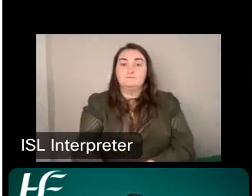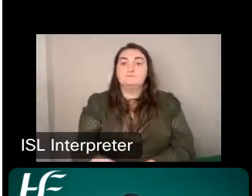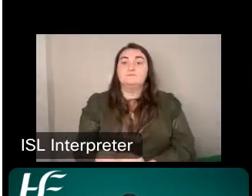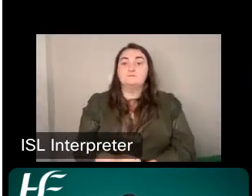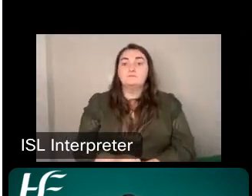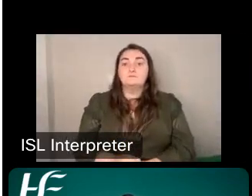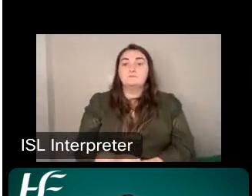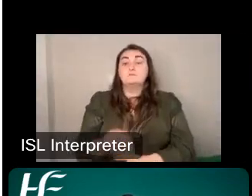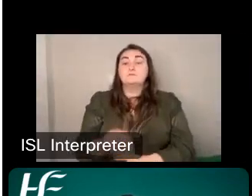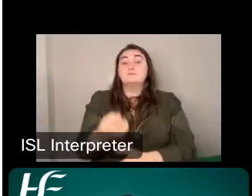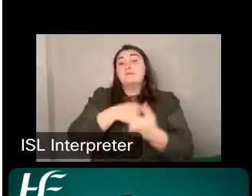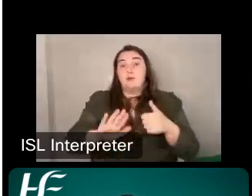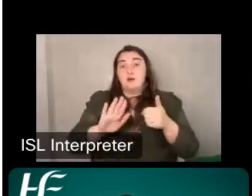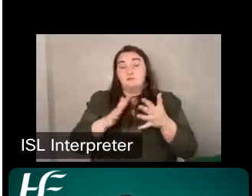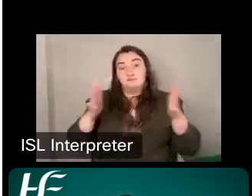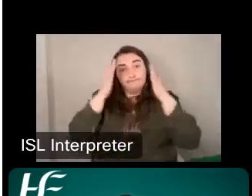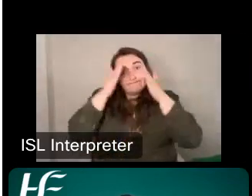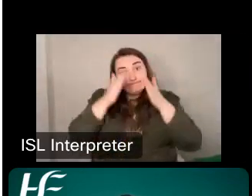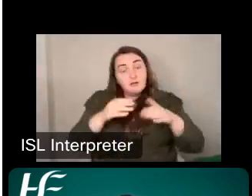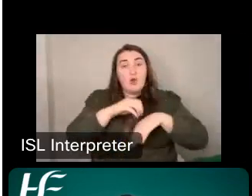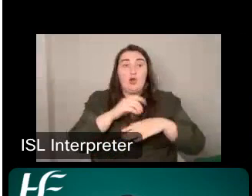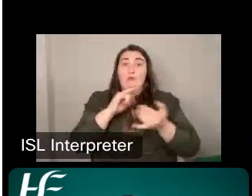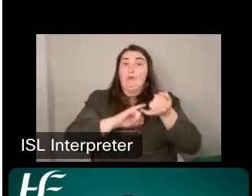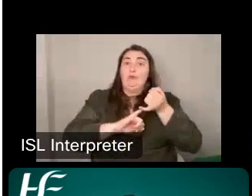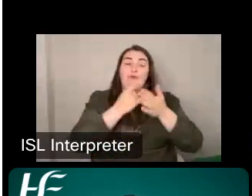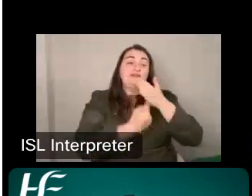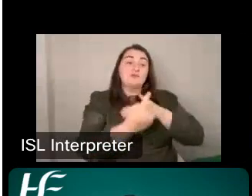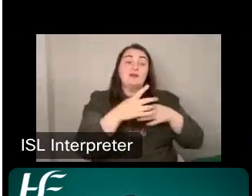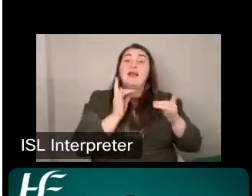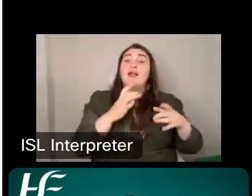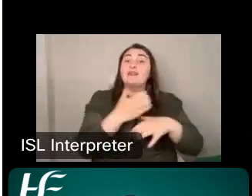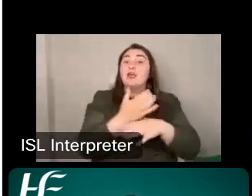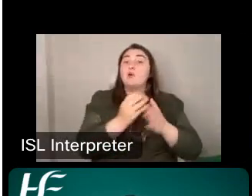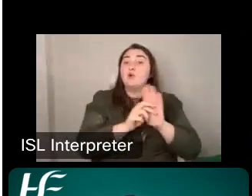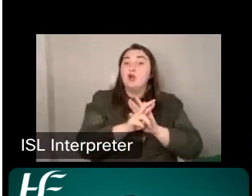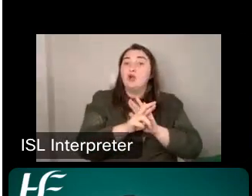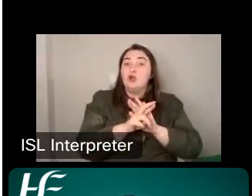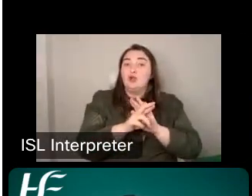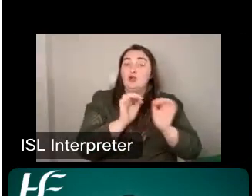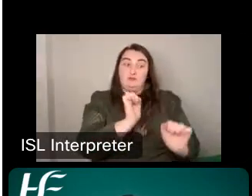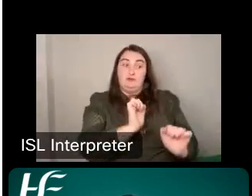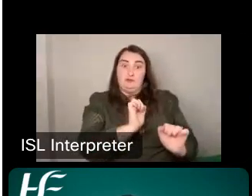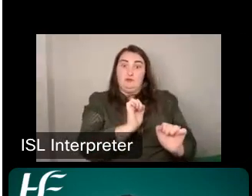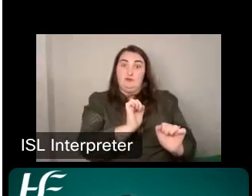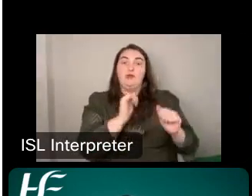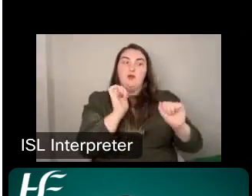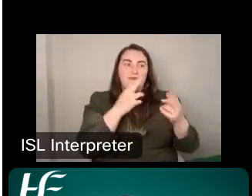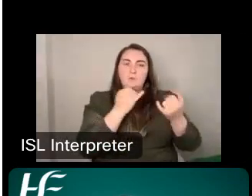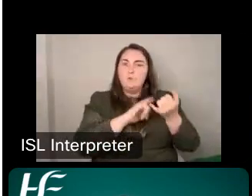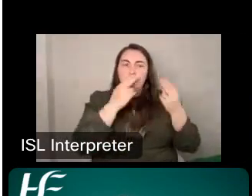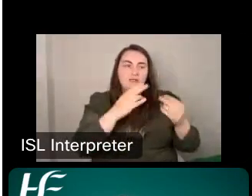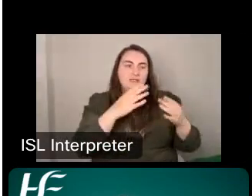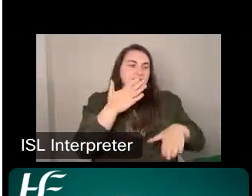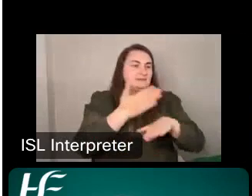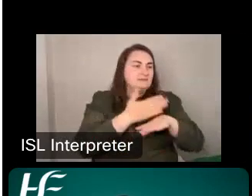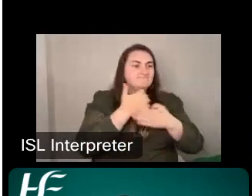our primary focus are the individual healthcare workers in the HSE that that need support, whether that's via